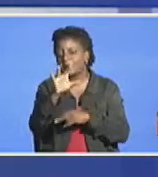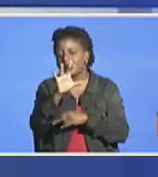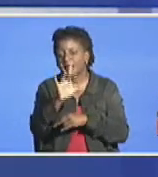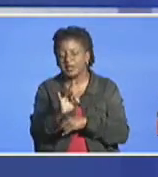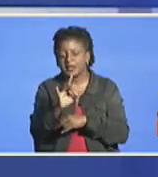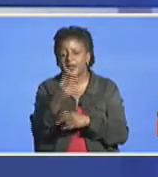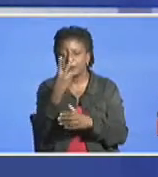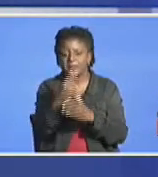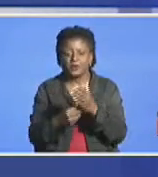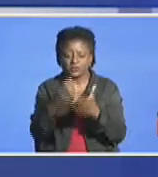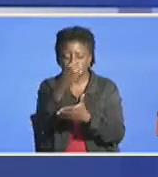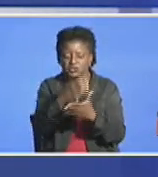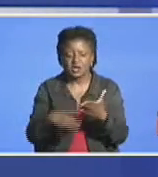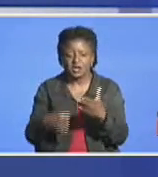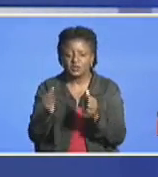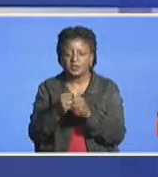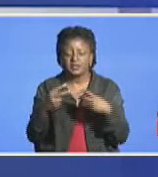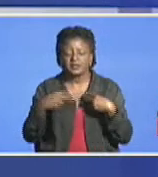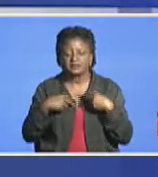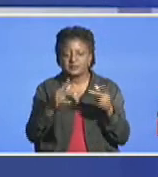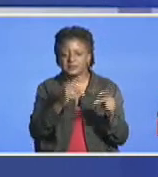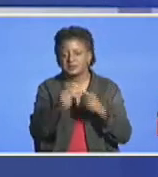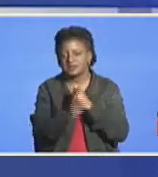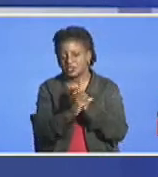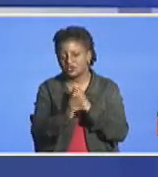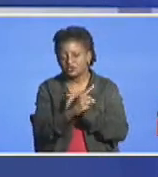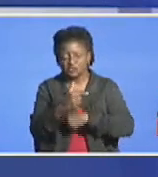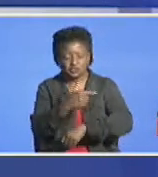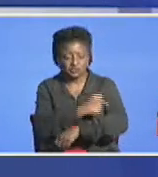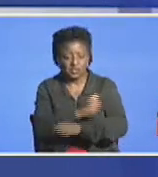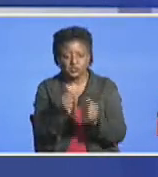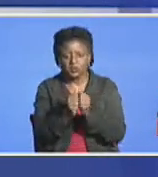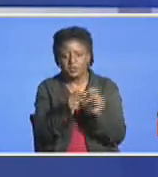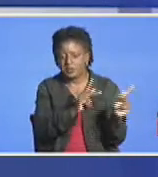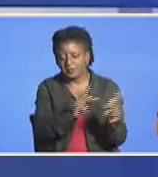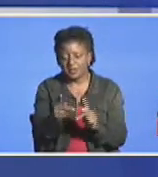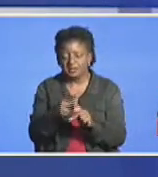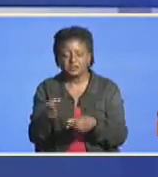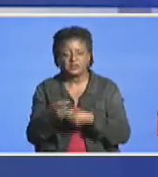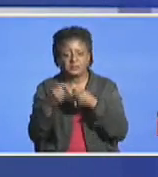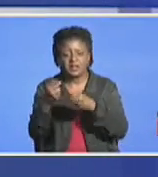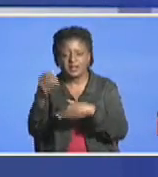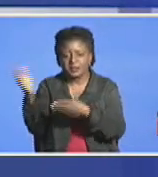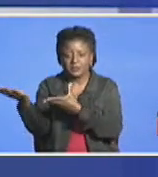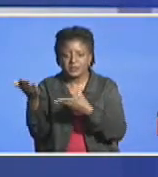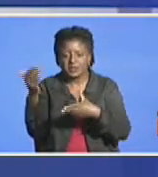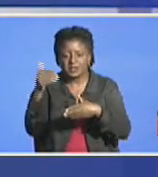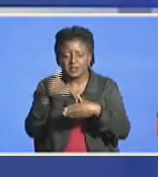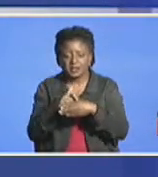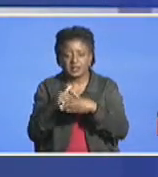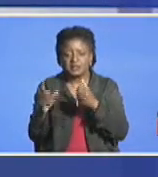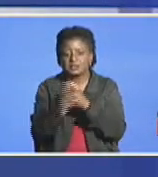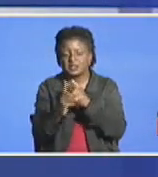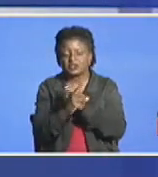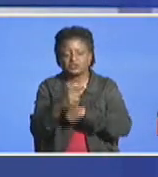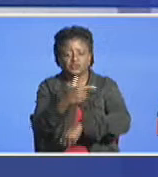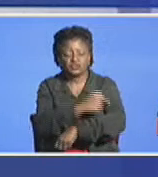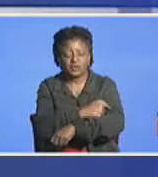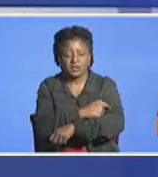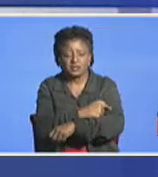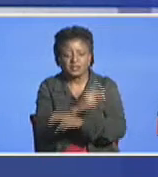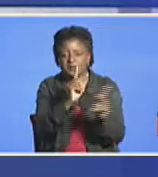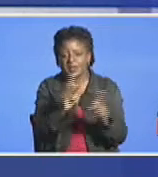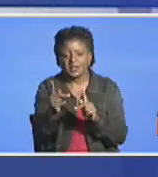Forbes. Both were charged with possession of dangerous drugs with intent to supply, importation of dangerous drugs, conspiracy to possess